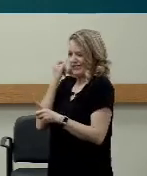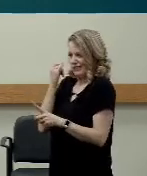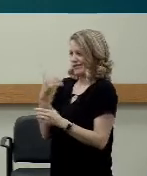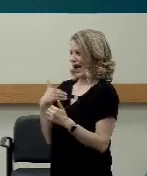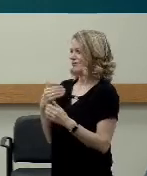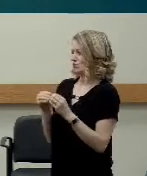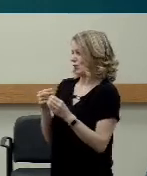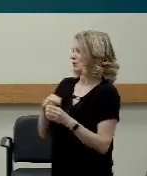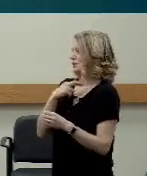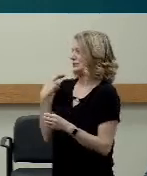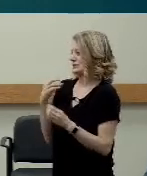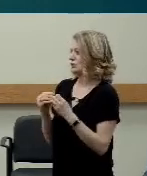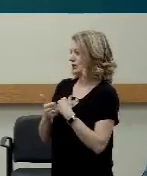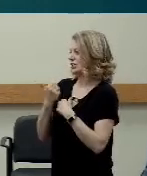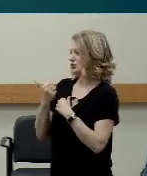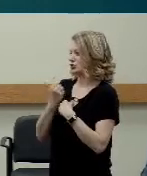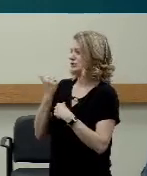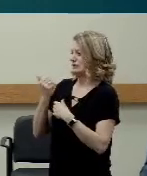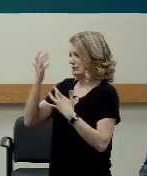groups.